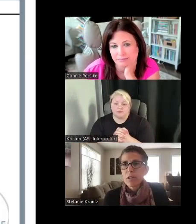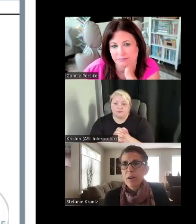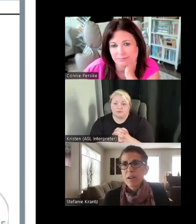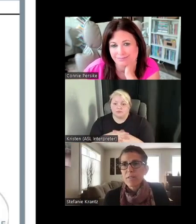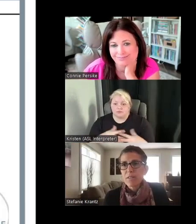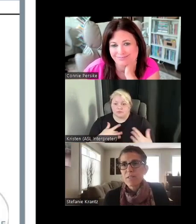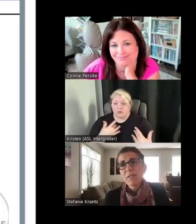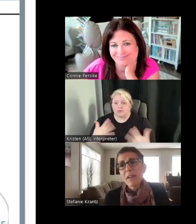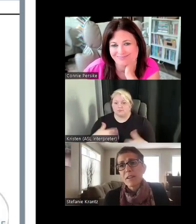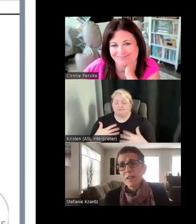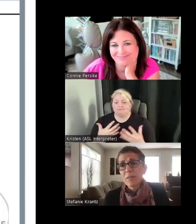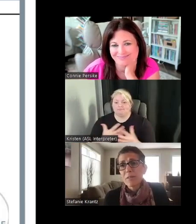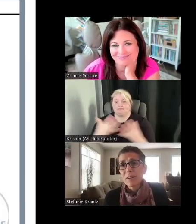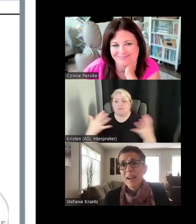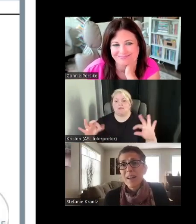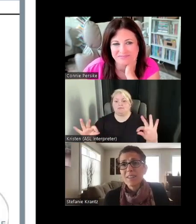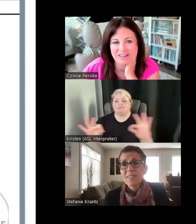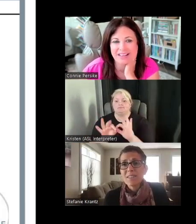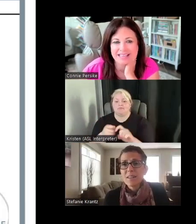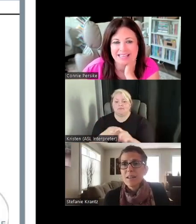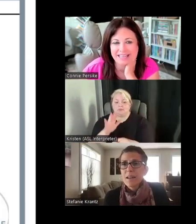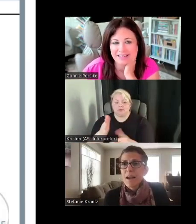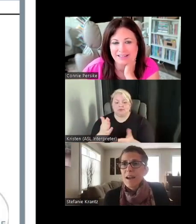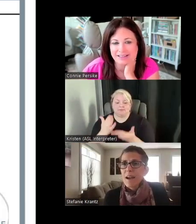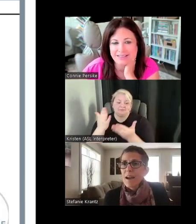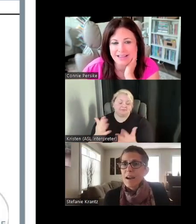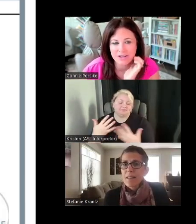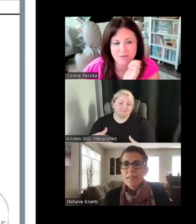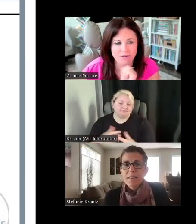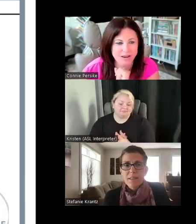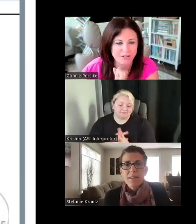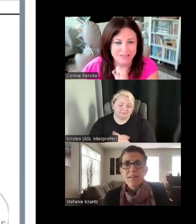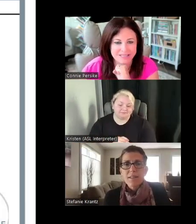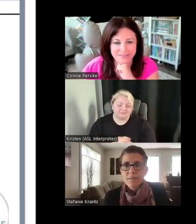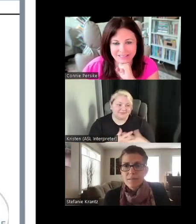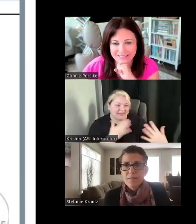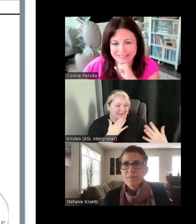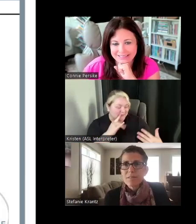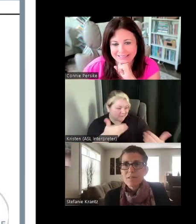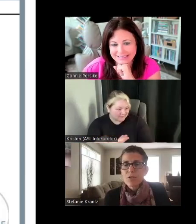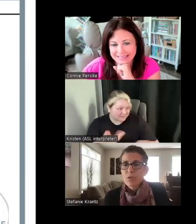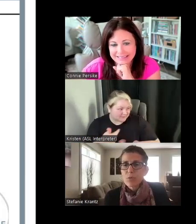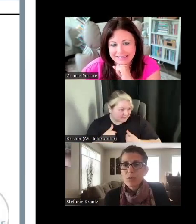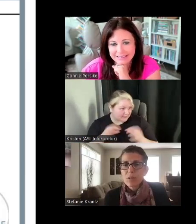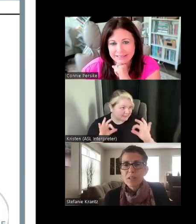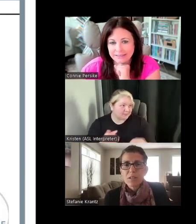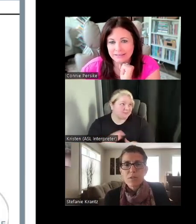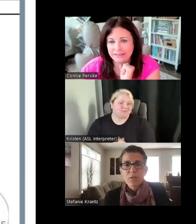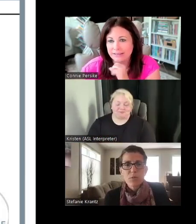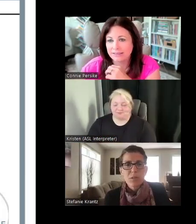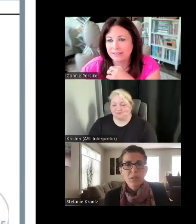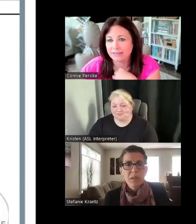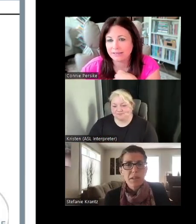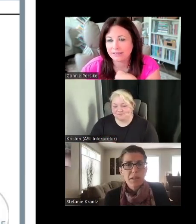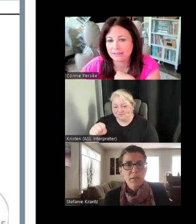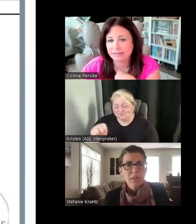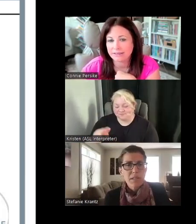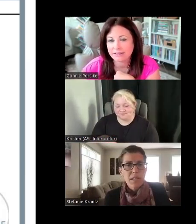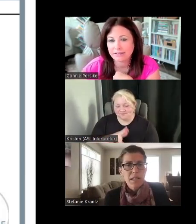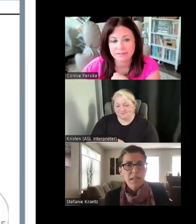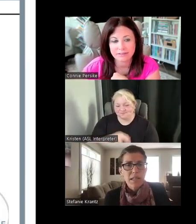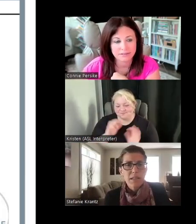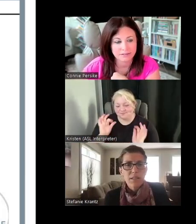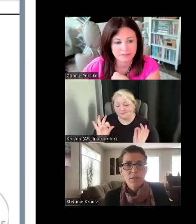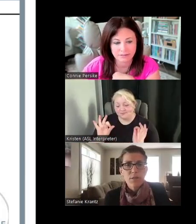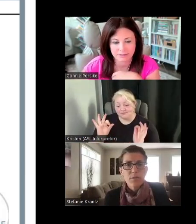value in what you offered. So thank you. And Thank you for having me, Stephanie. sure. Well, I think